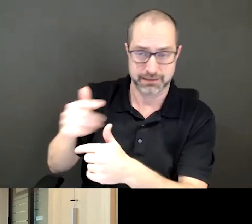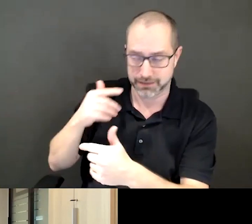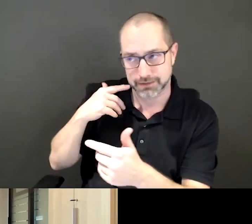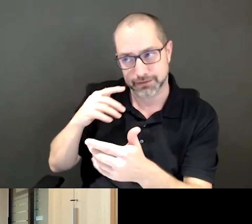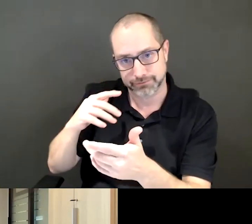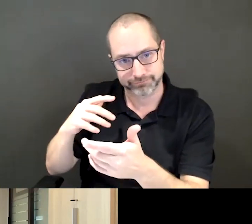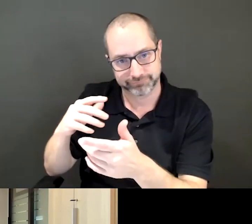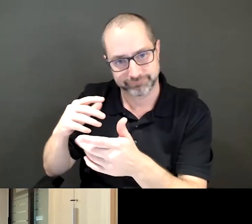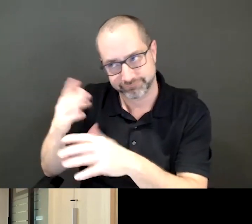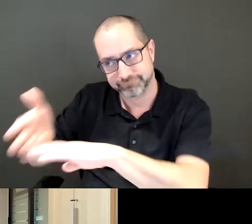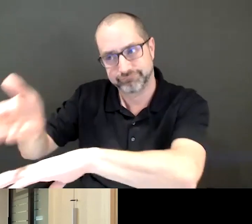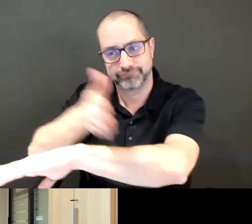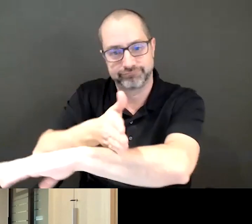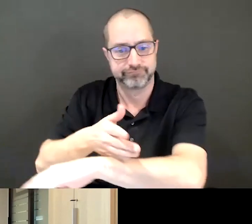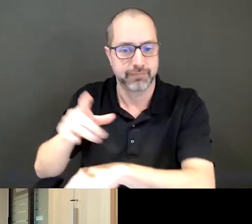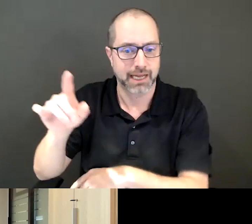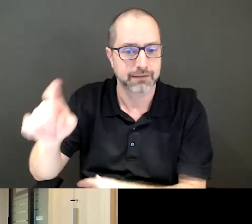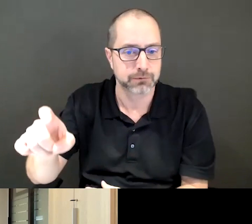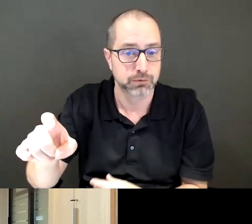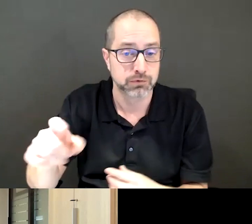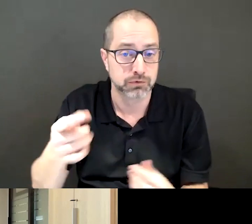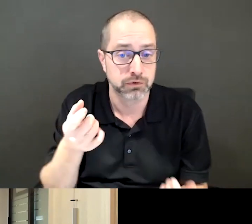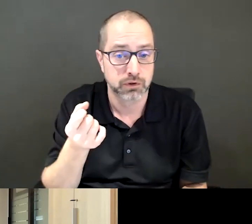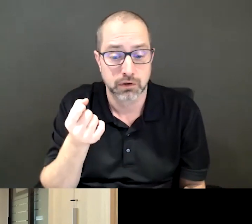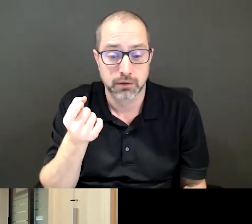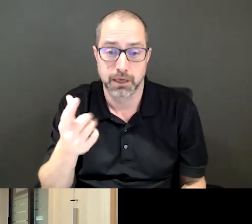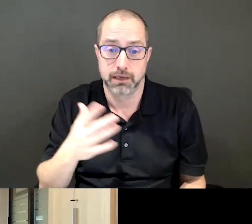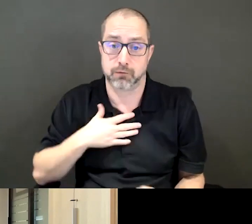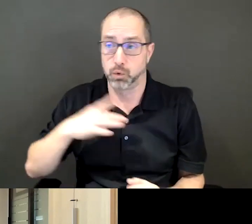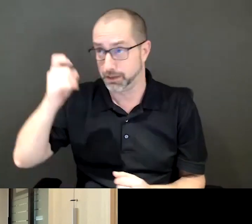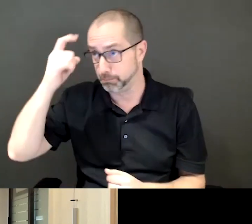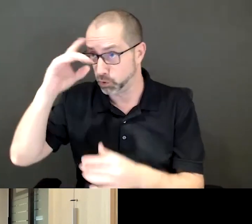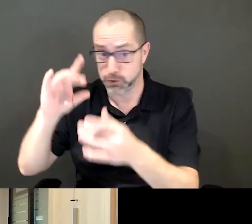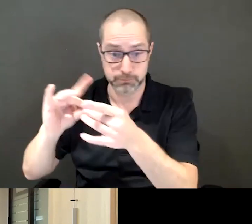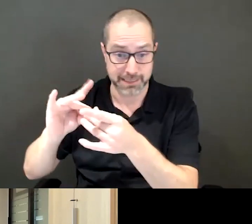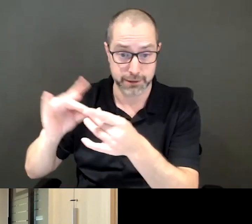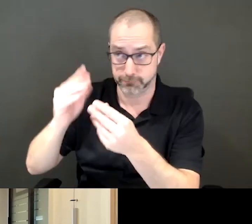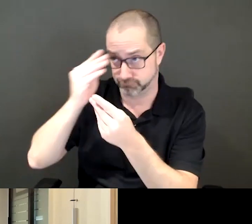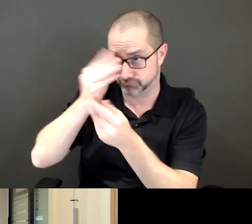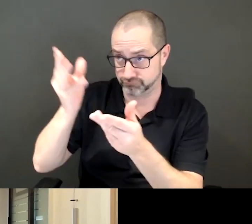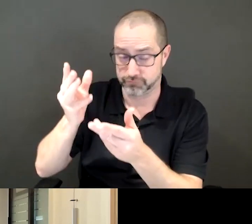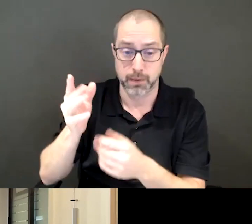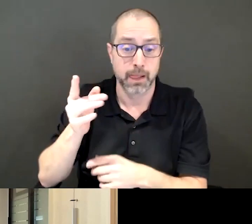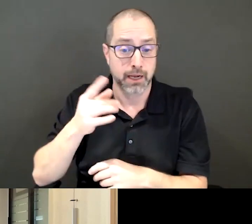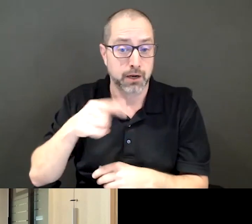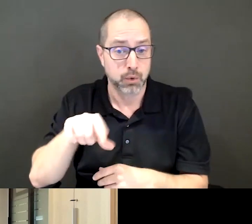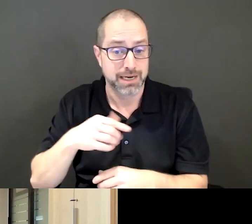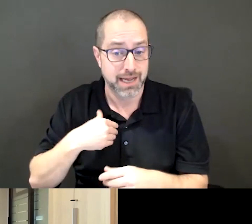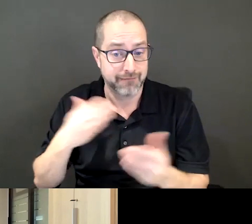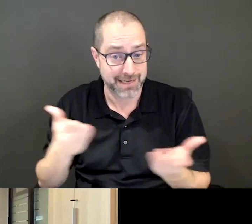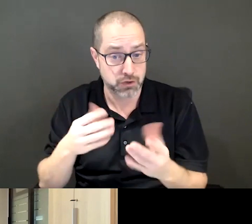our society. But the message that I would have for employers today is this, that we have here in